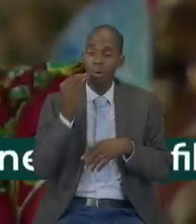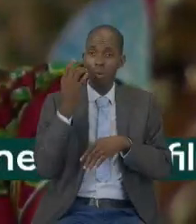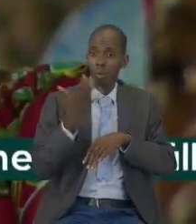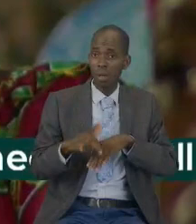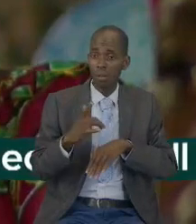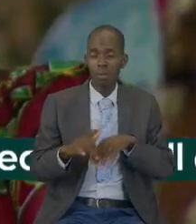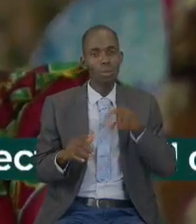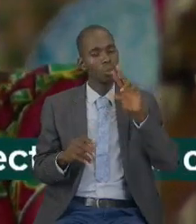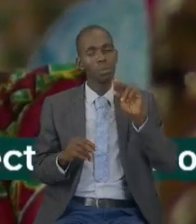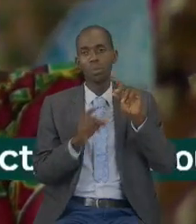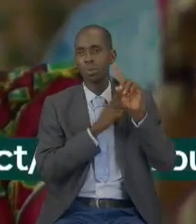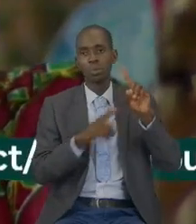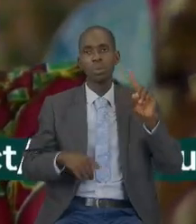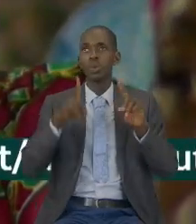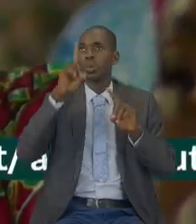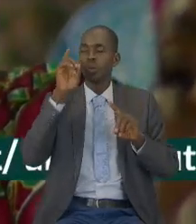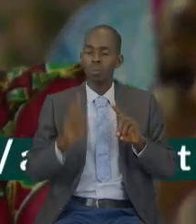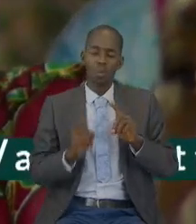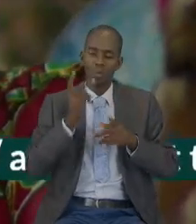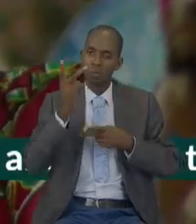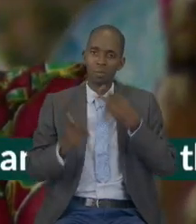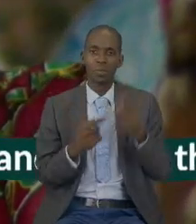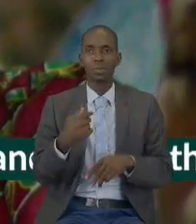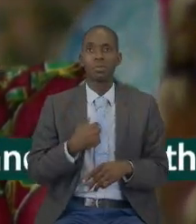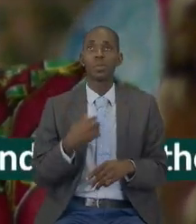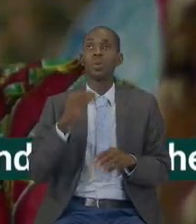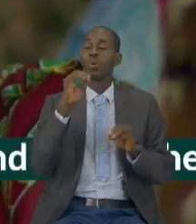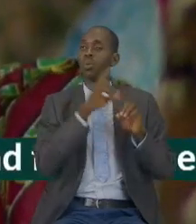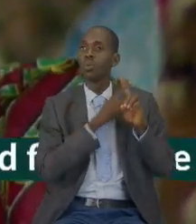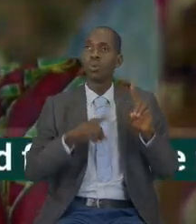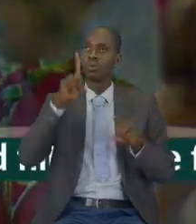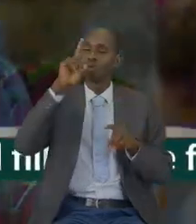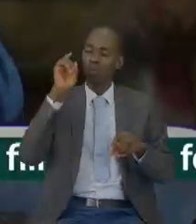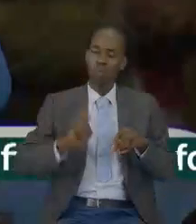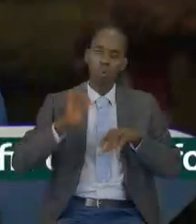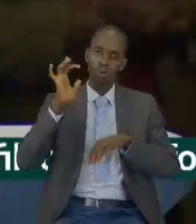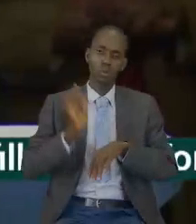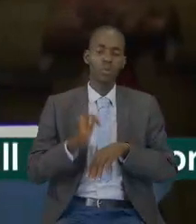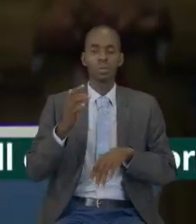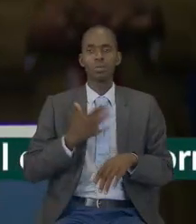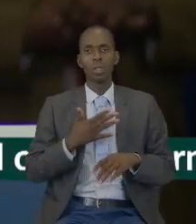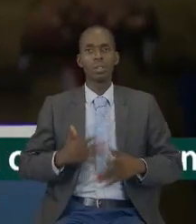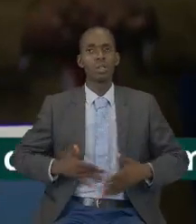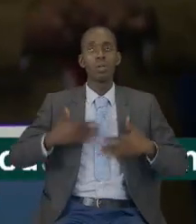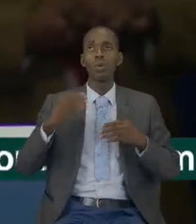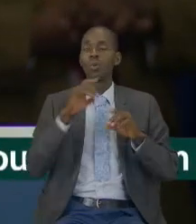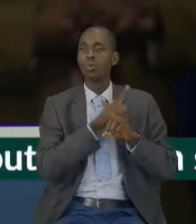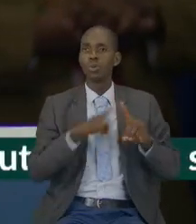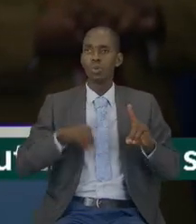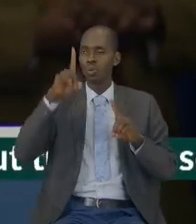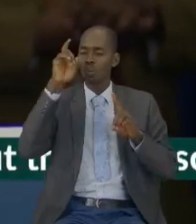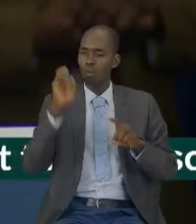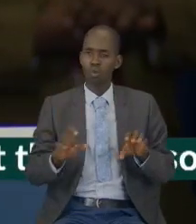right? Quickly, let's settle down. No movements. Just stay there with them if you're hearing